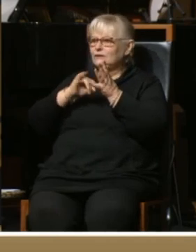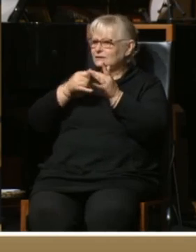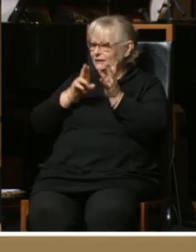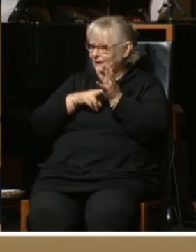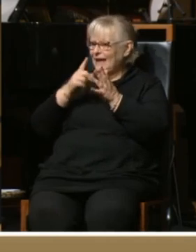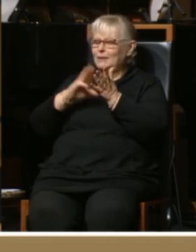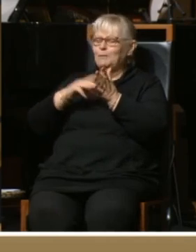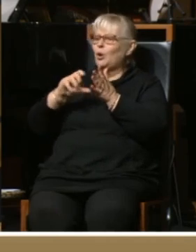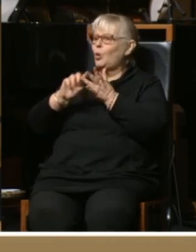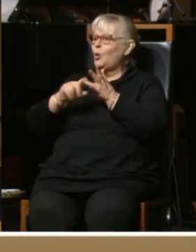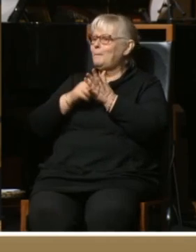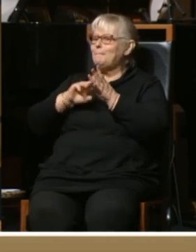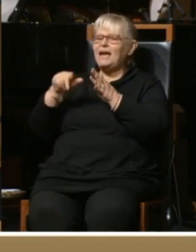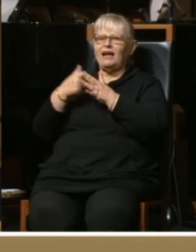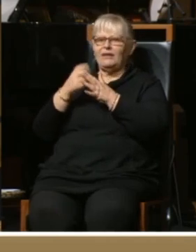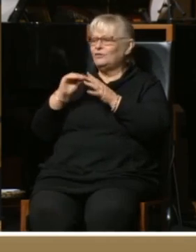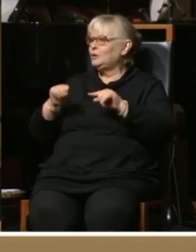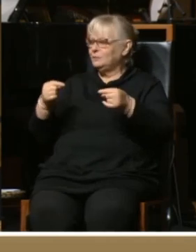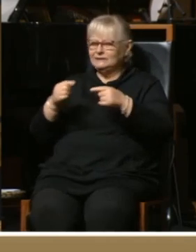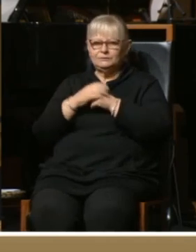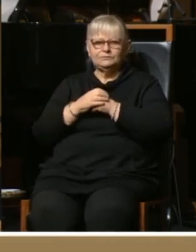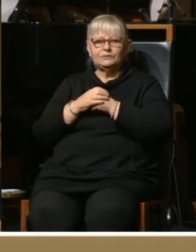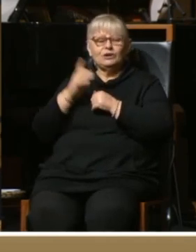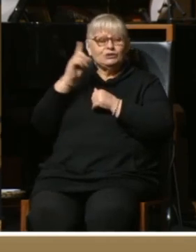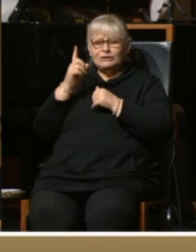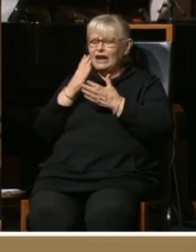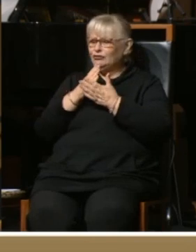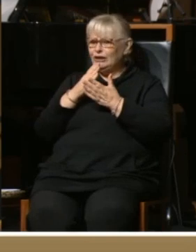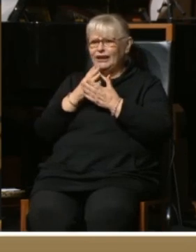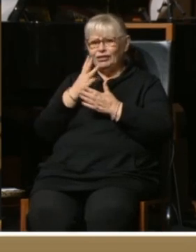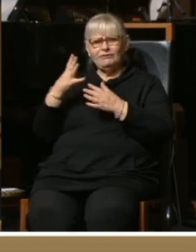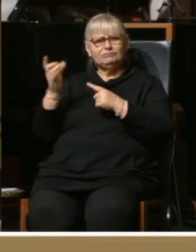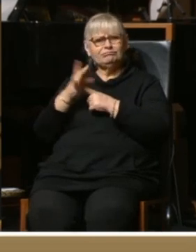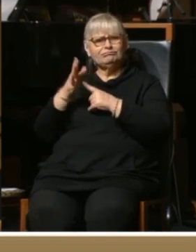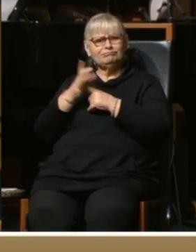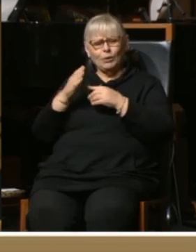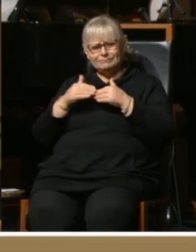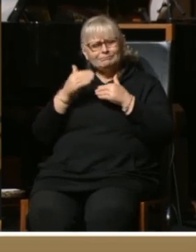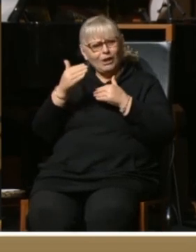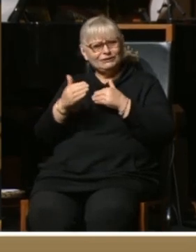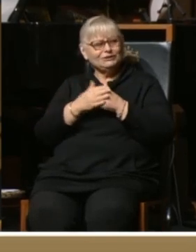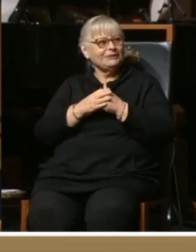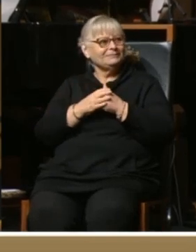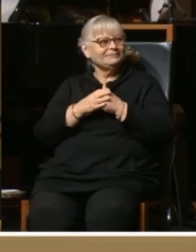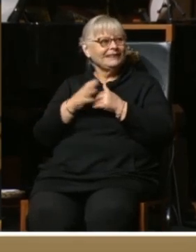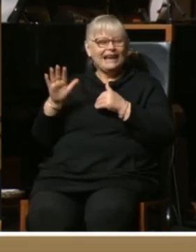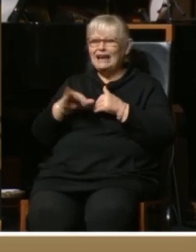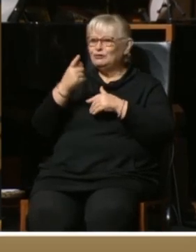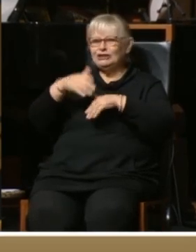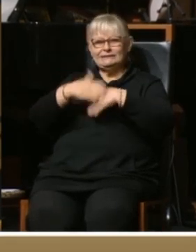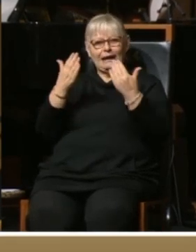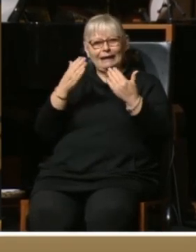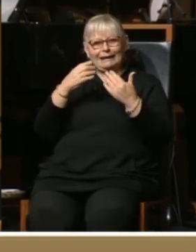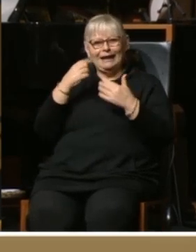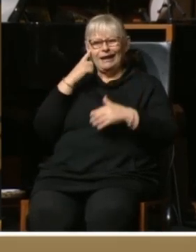Opposition. Today we celebrate a milestone, and many of us here, including myself, every day, I guess,